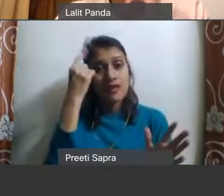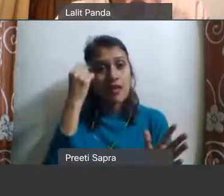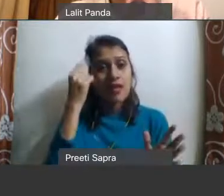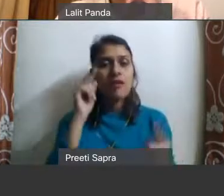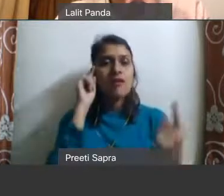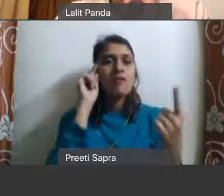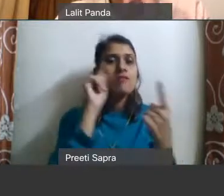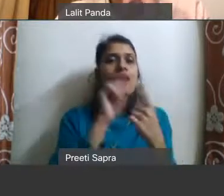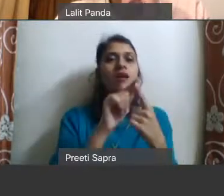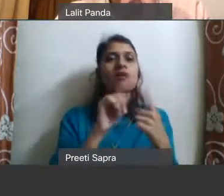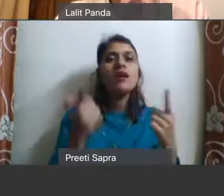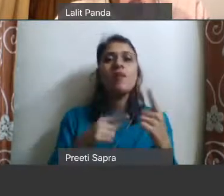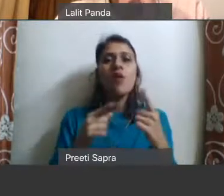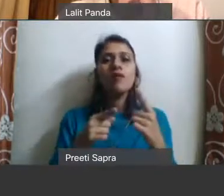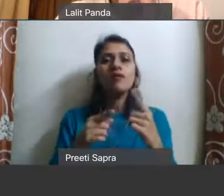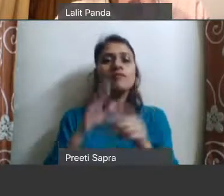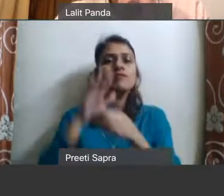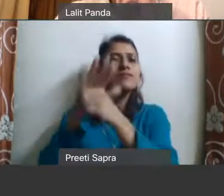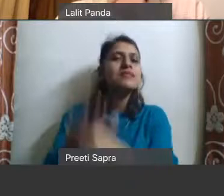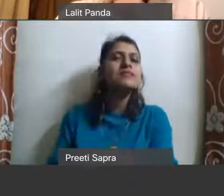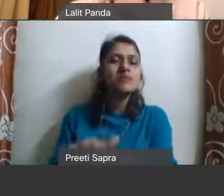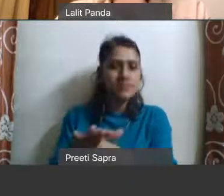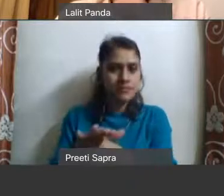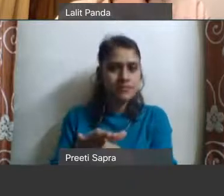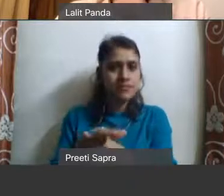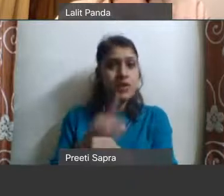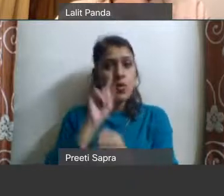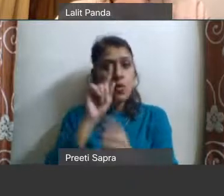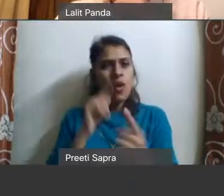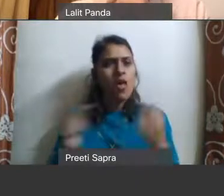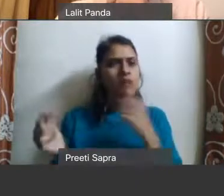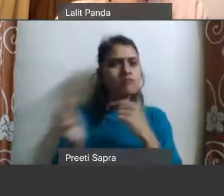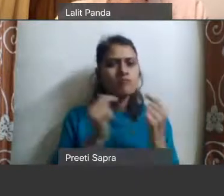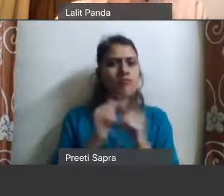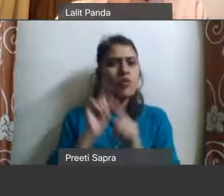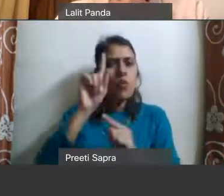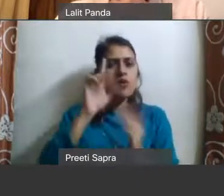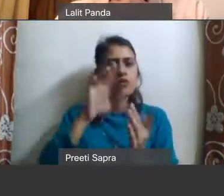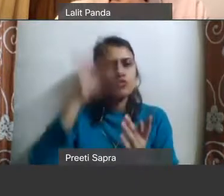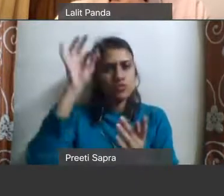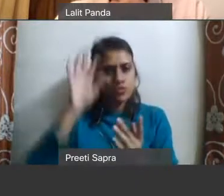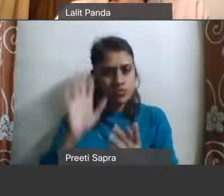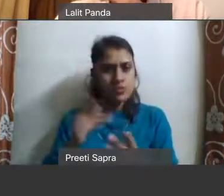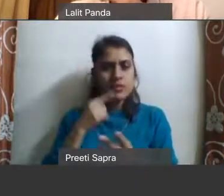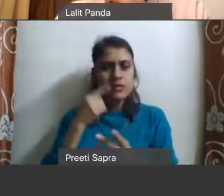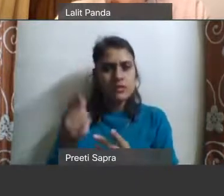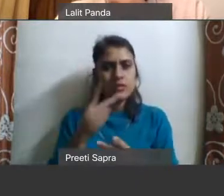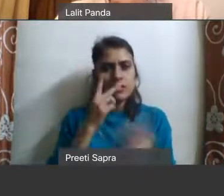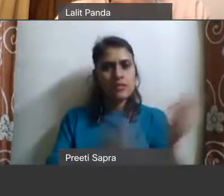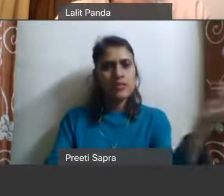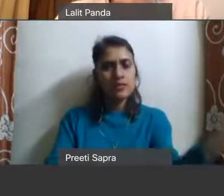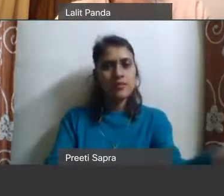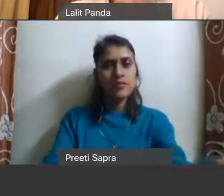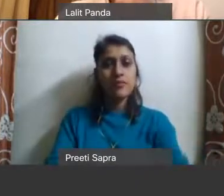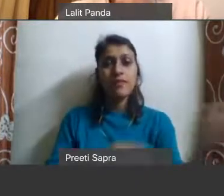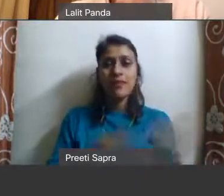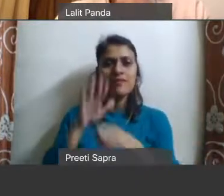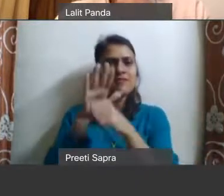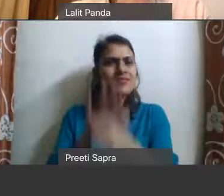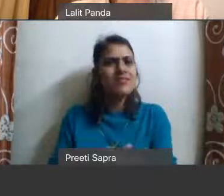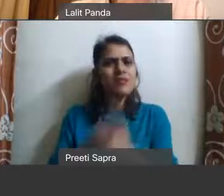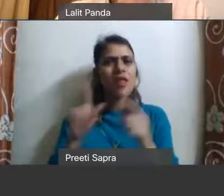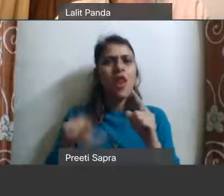of anti-discrimination law. And one argument, at least what I support that account, is that anti-discrimination law